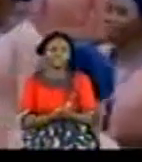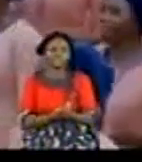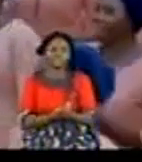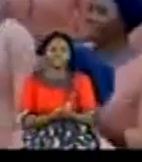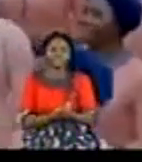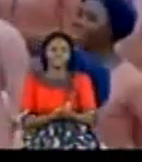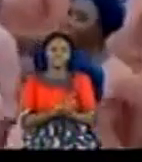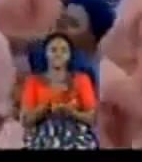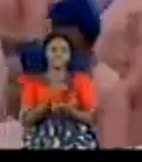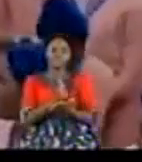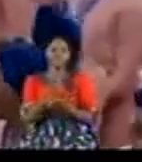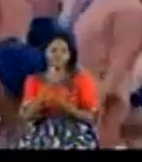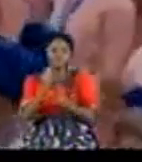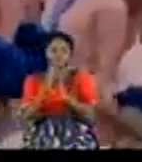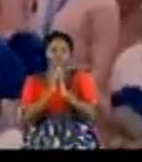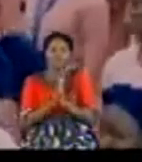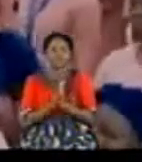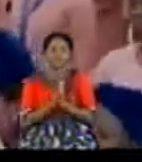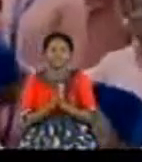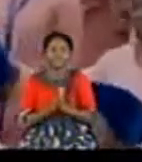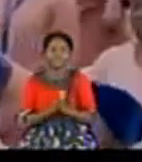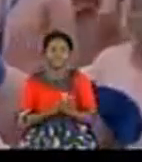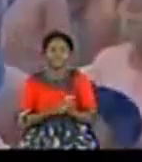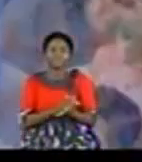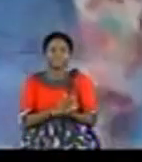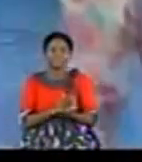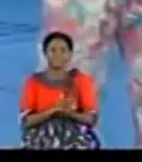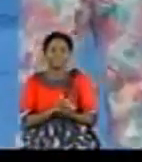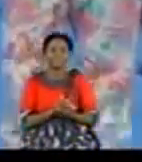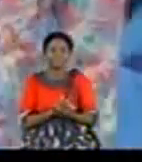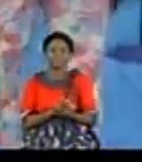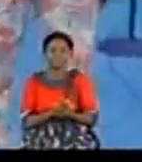hallelujah ready to praise the Lord in the